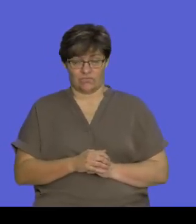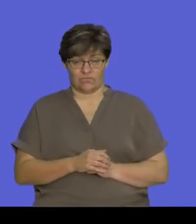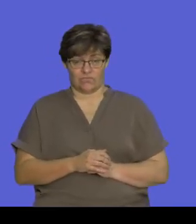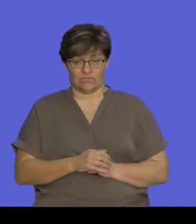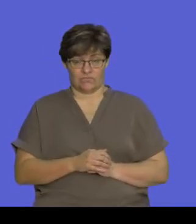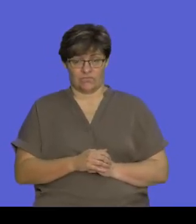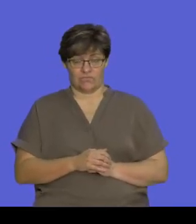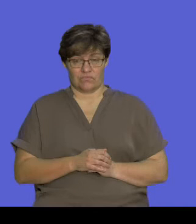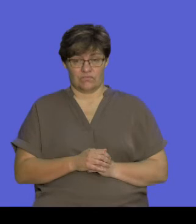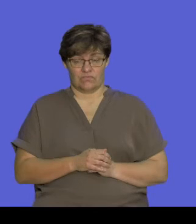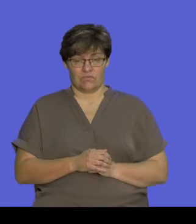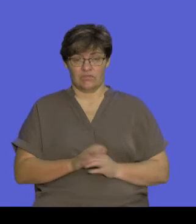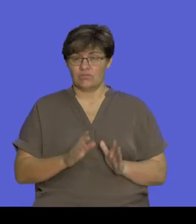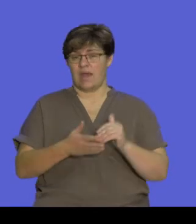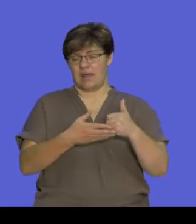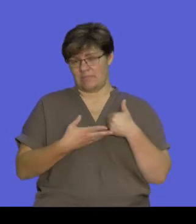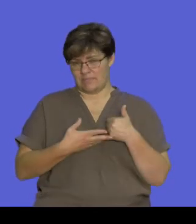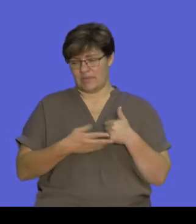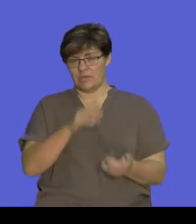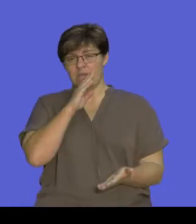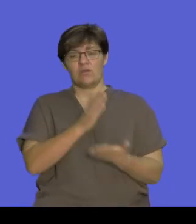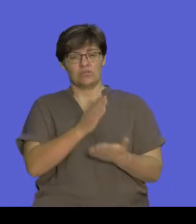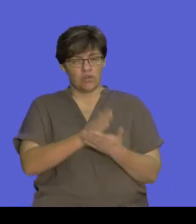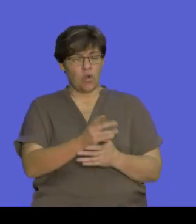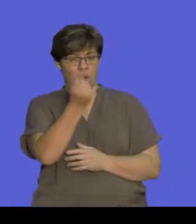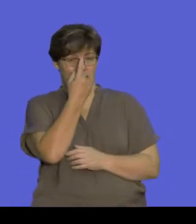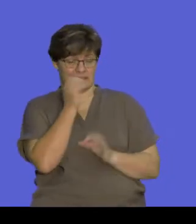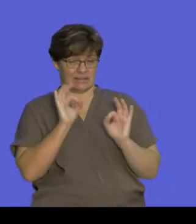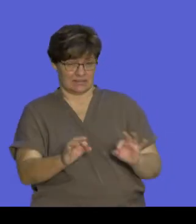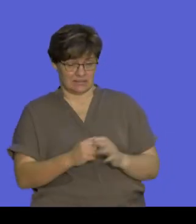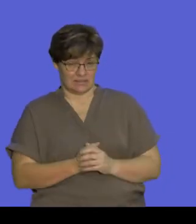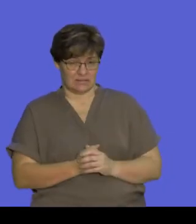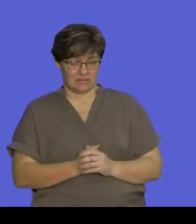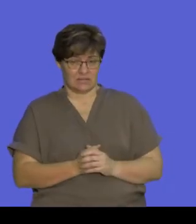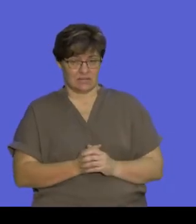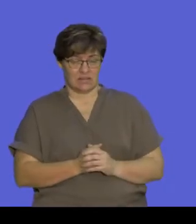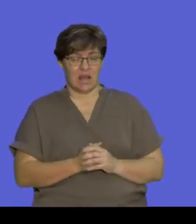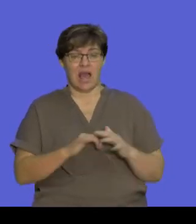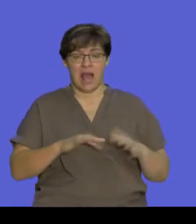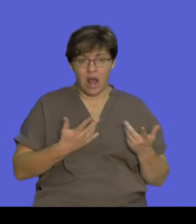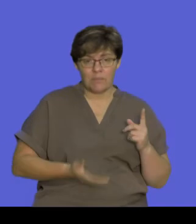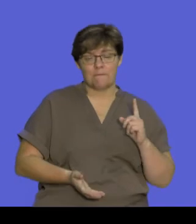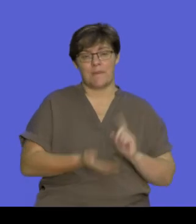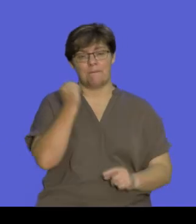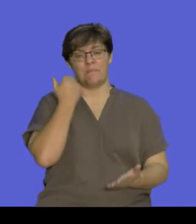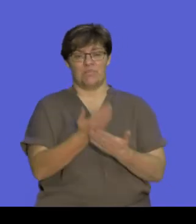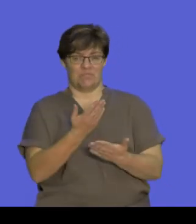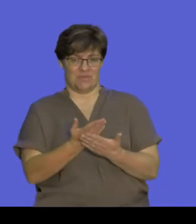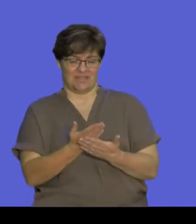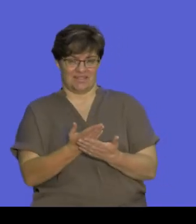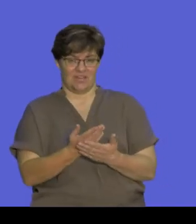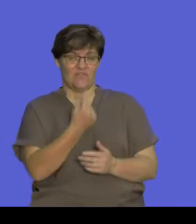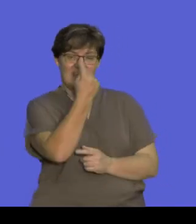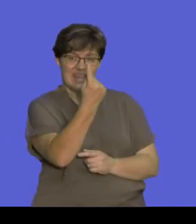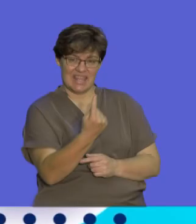So just to help us and to make sure that we understand, how are we going to find the probability of each of